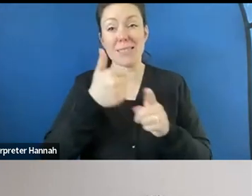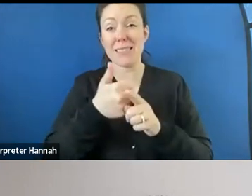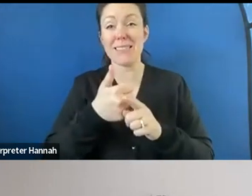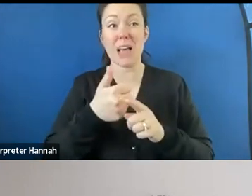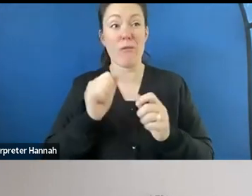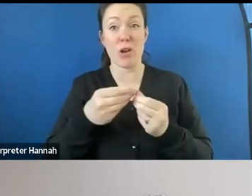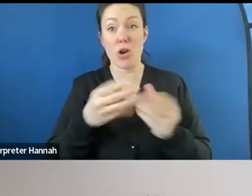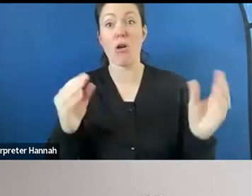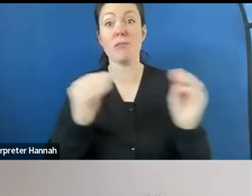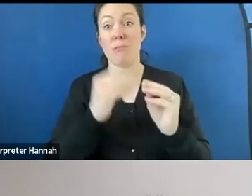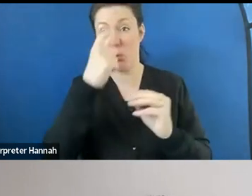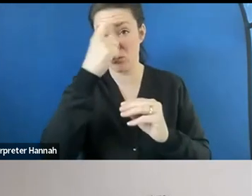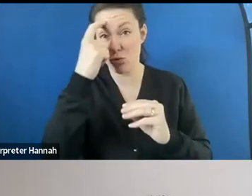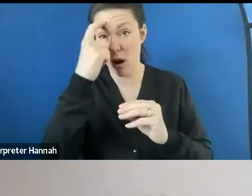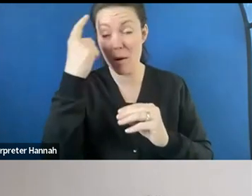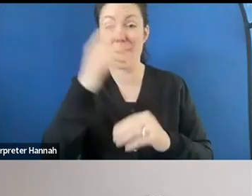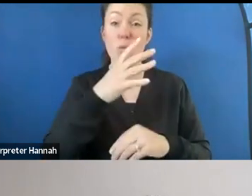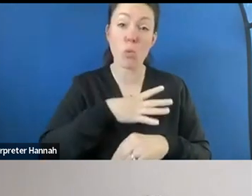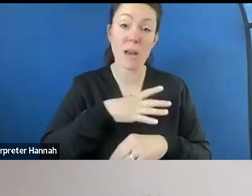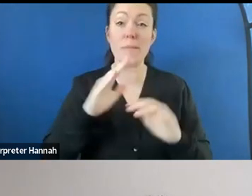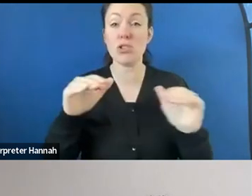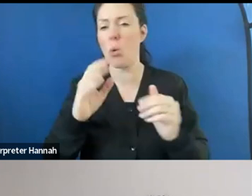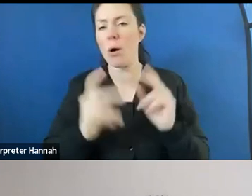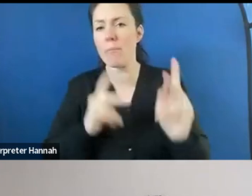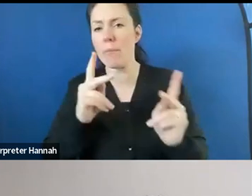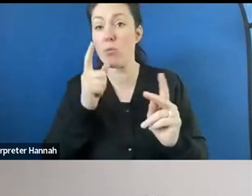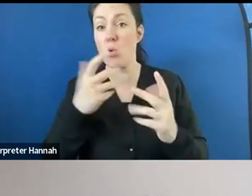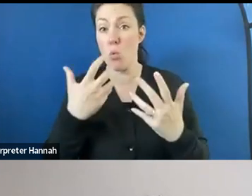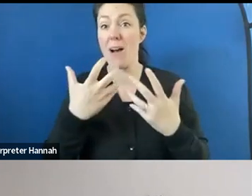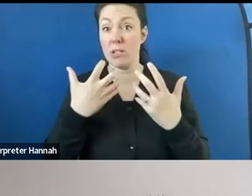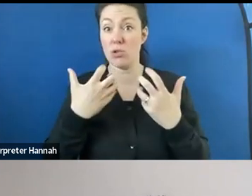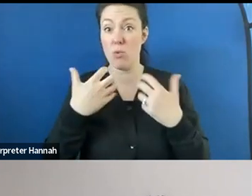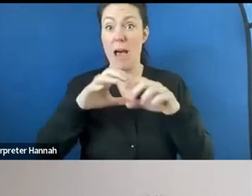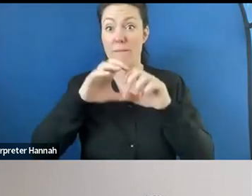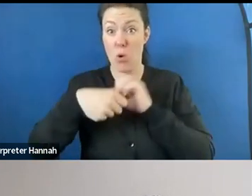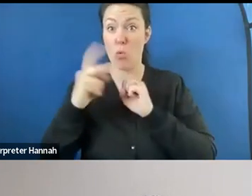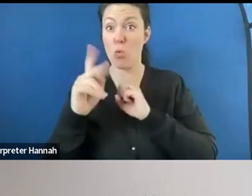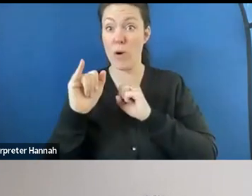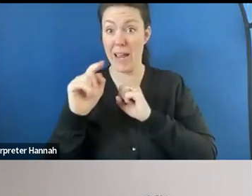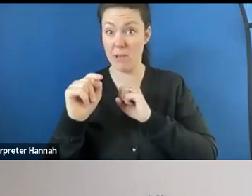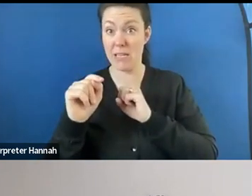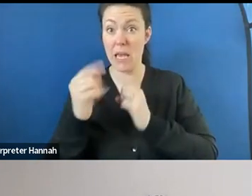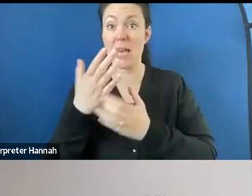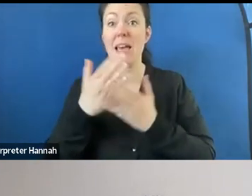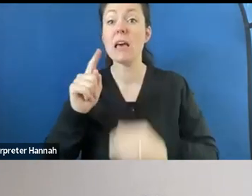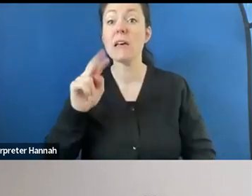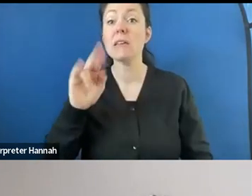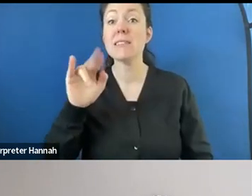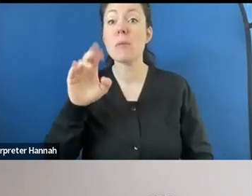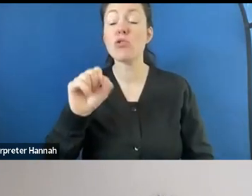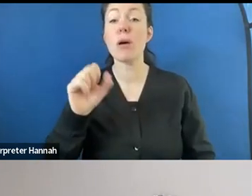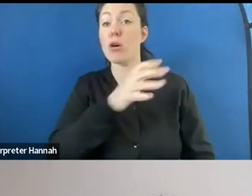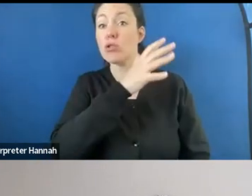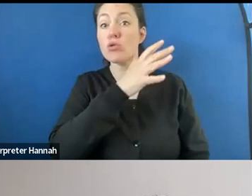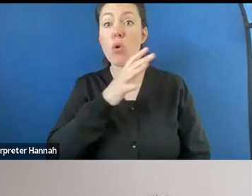for women who, or people or children who want to get a rape kit done. Some of our tribes are so remote that it is